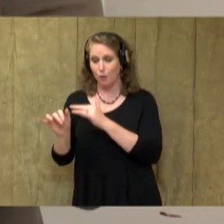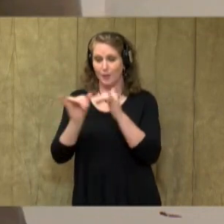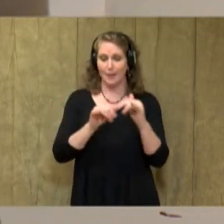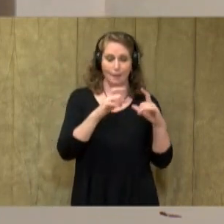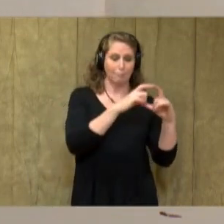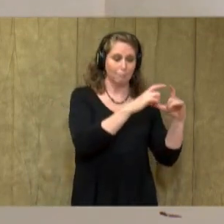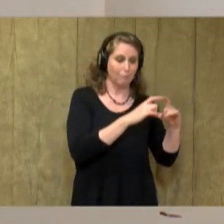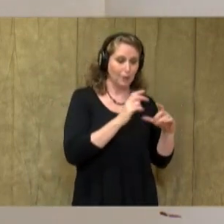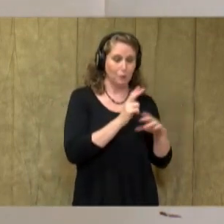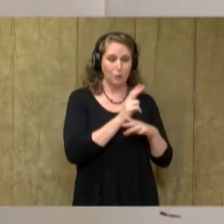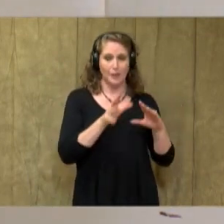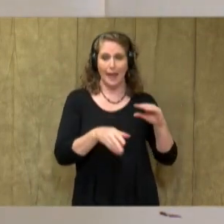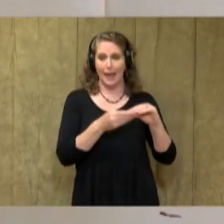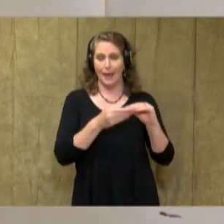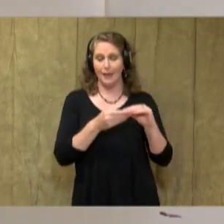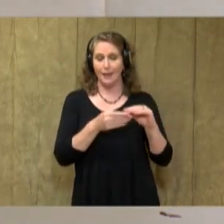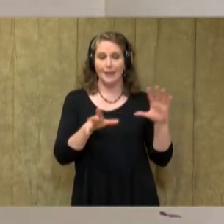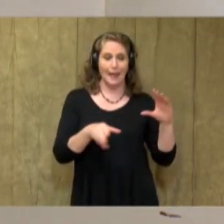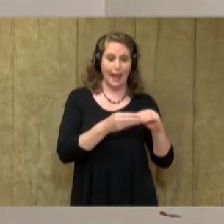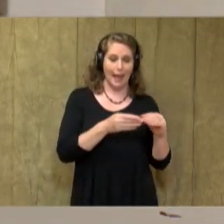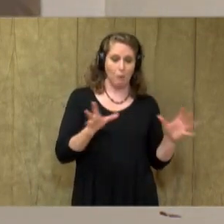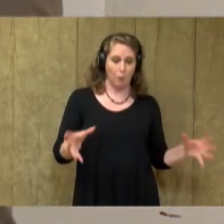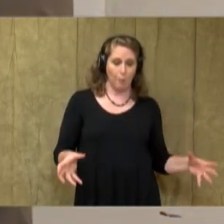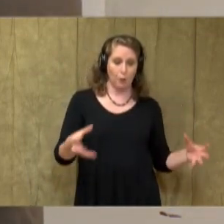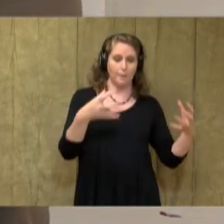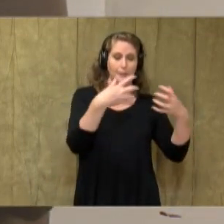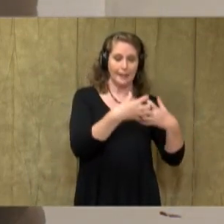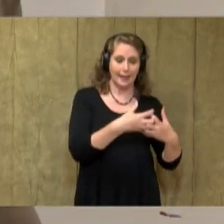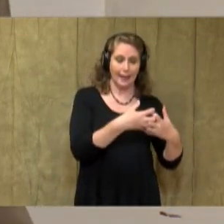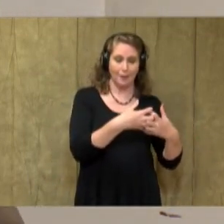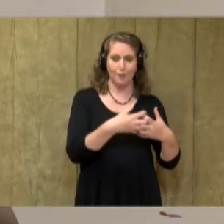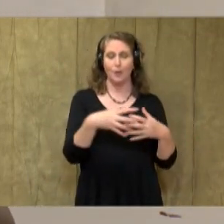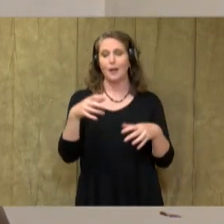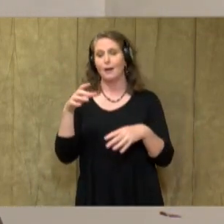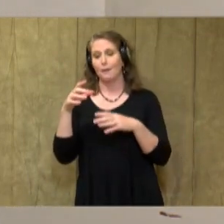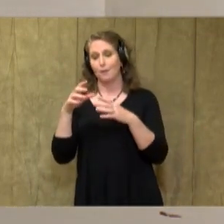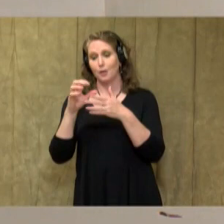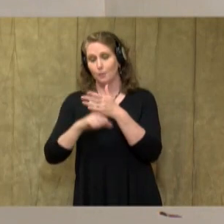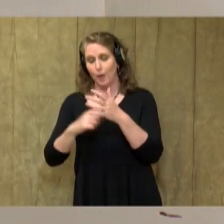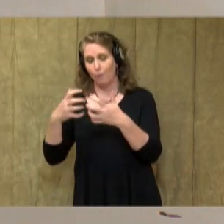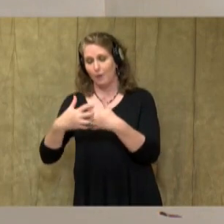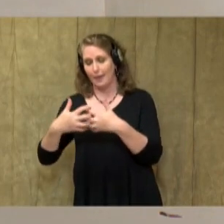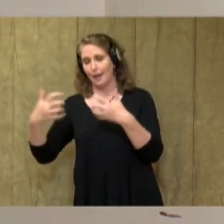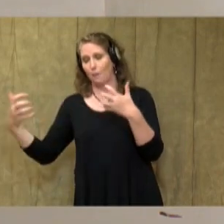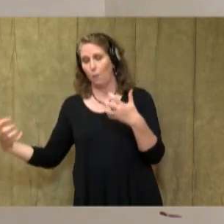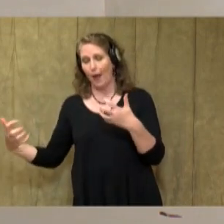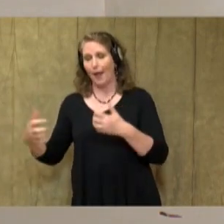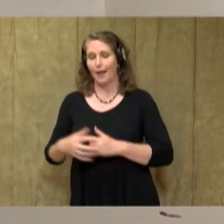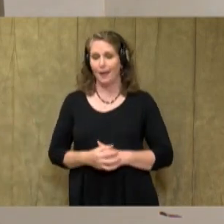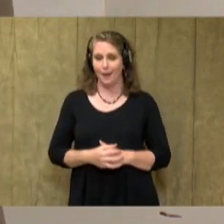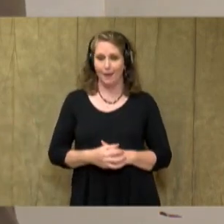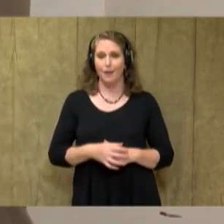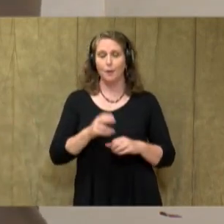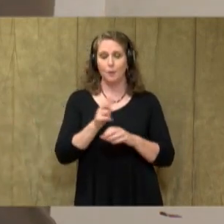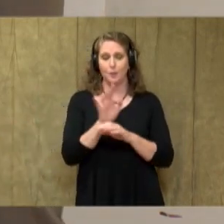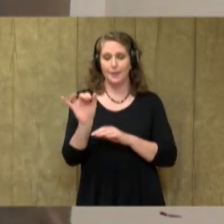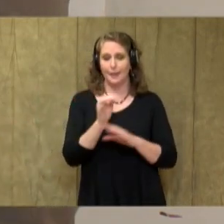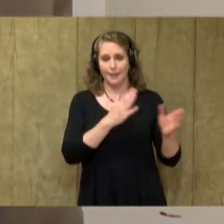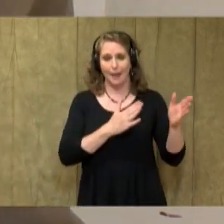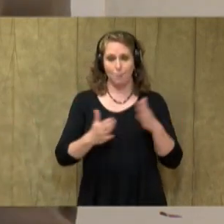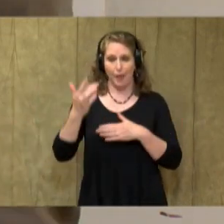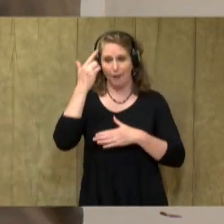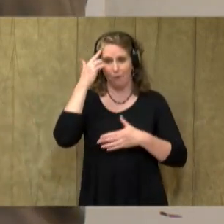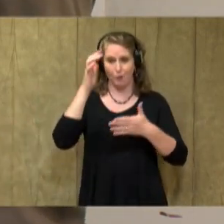add. Now when we add, we put them together. When we subtract, we're taking away. So we can use that same strategy for